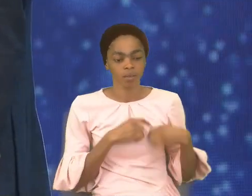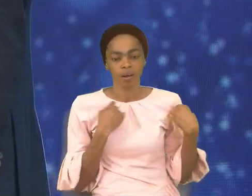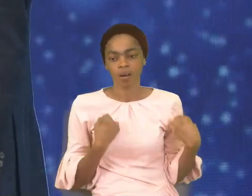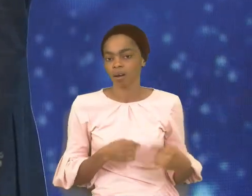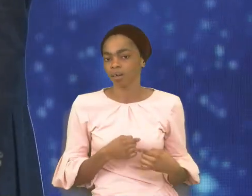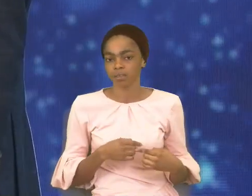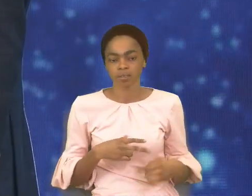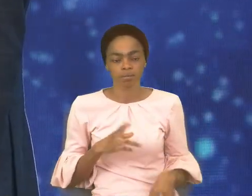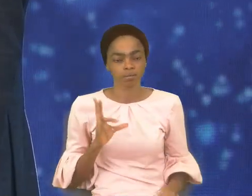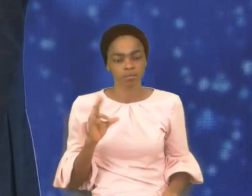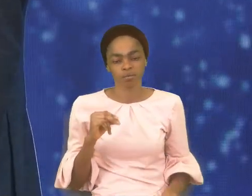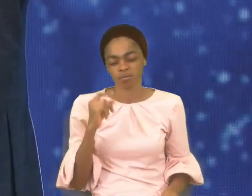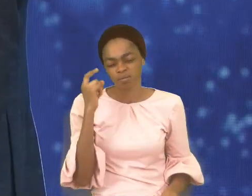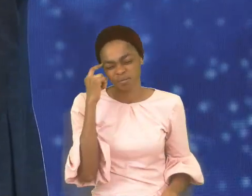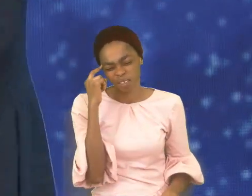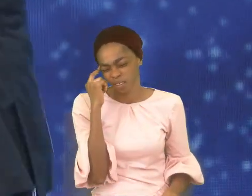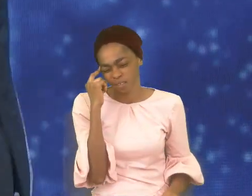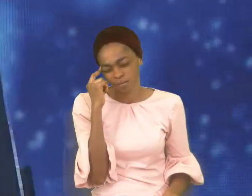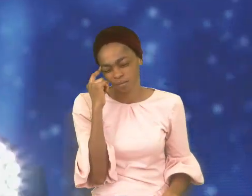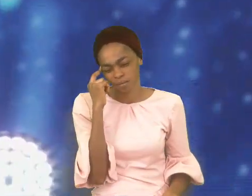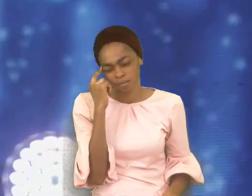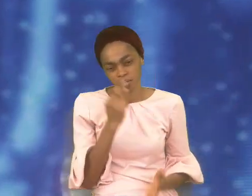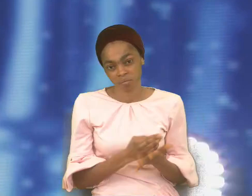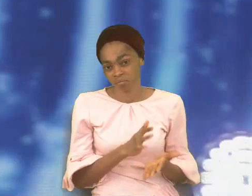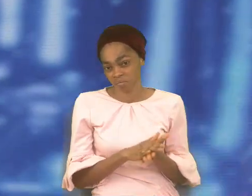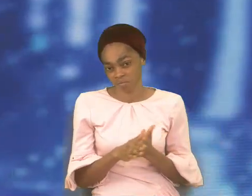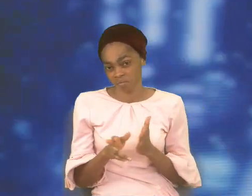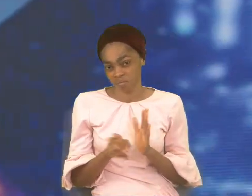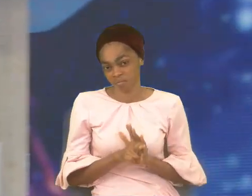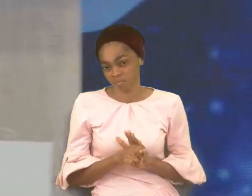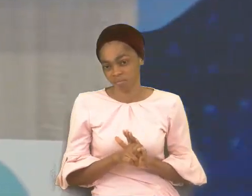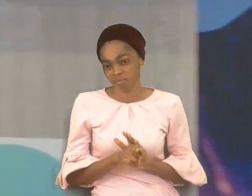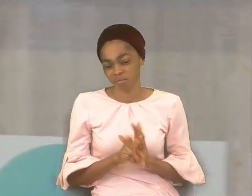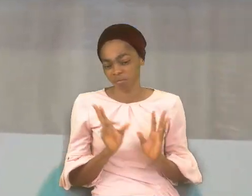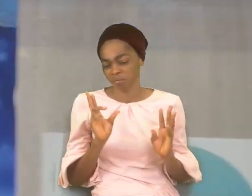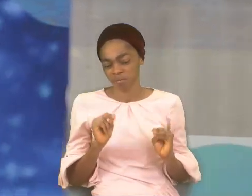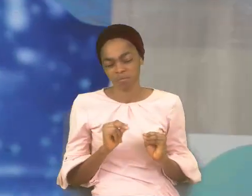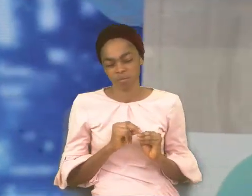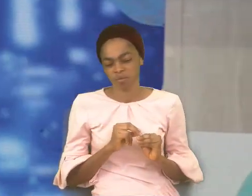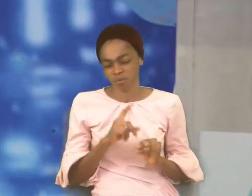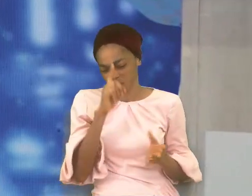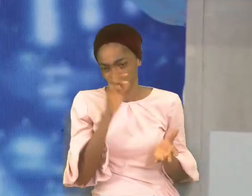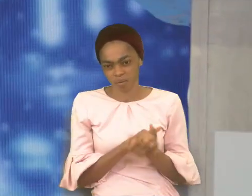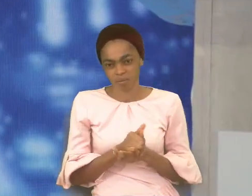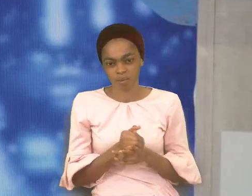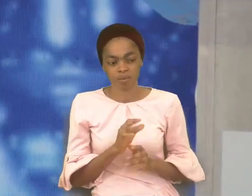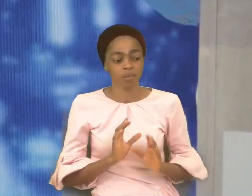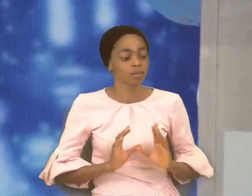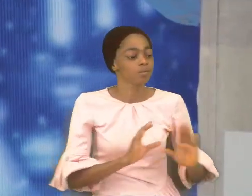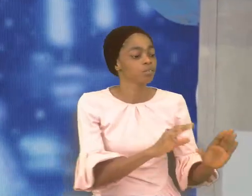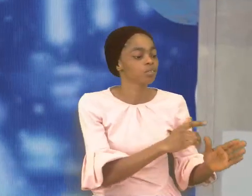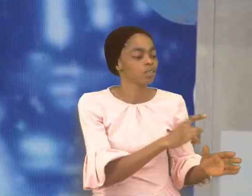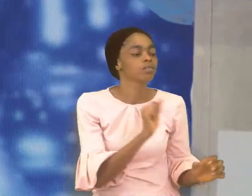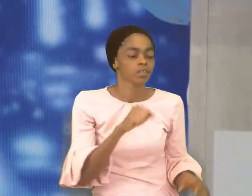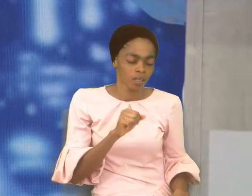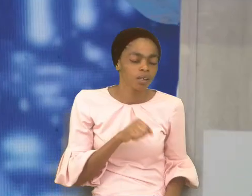righteousness, no conviction. They push you this way, yes sir. They push you that way, yes sir. You have